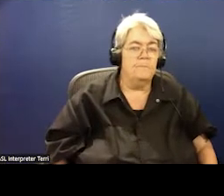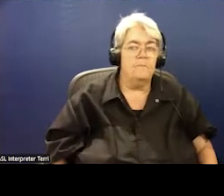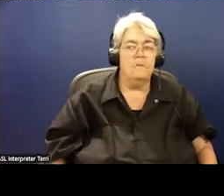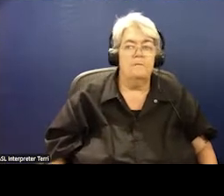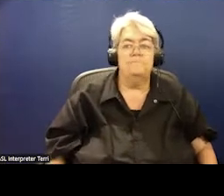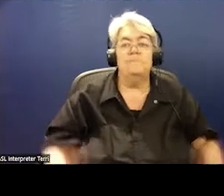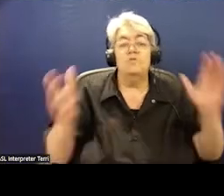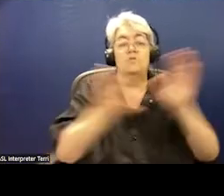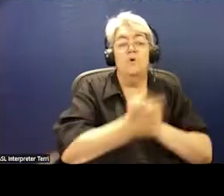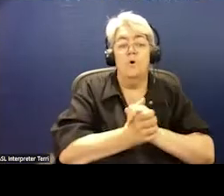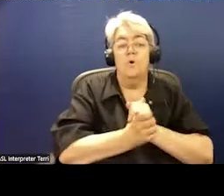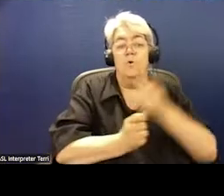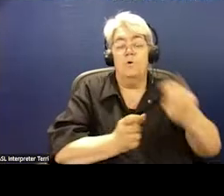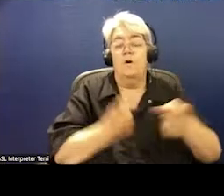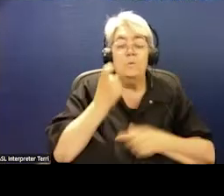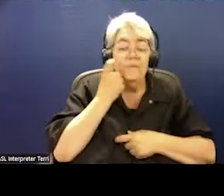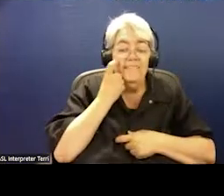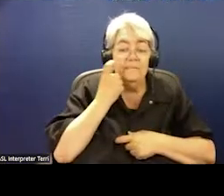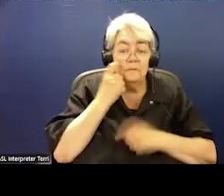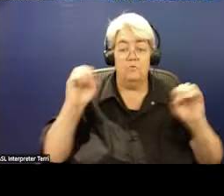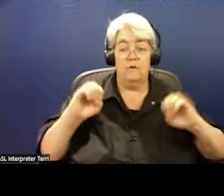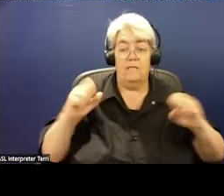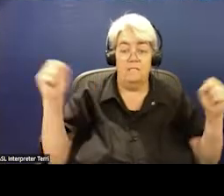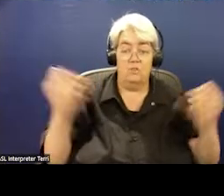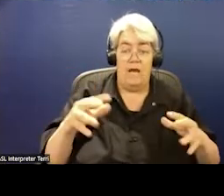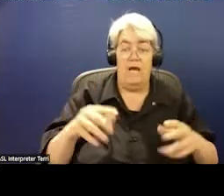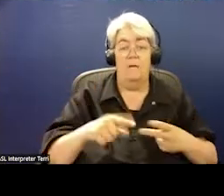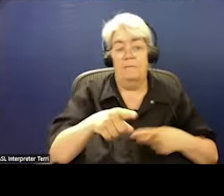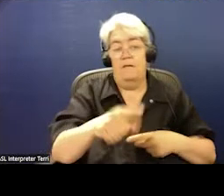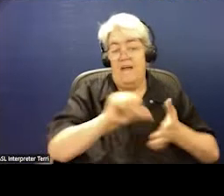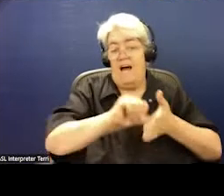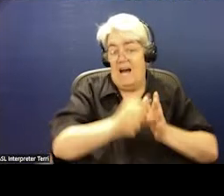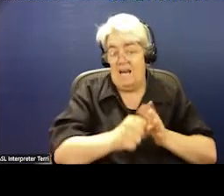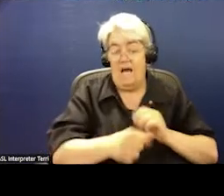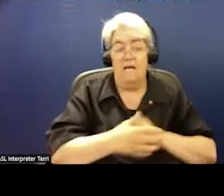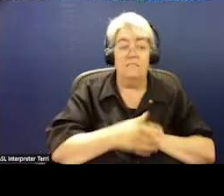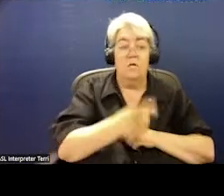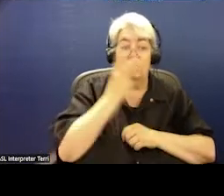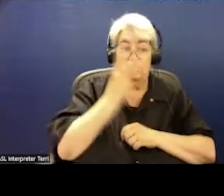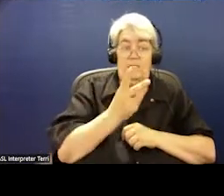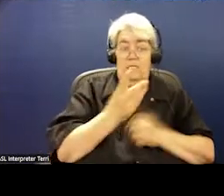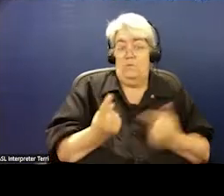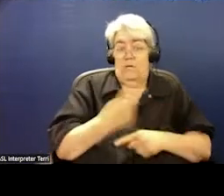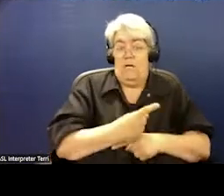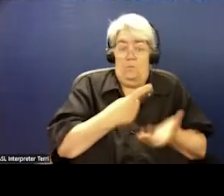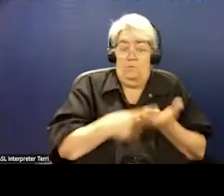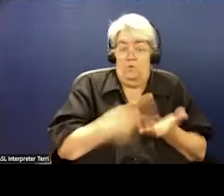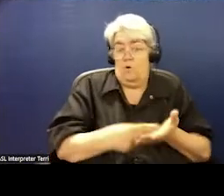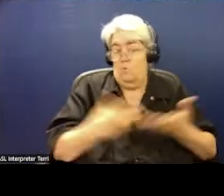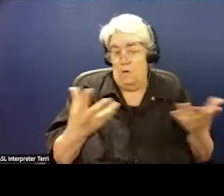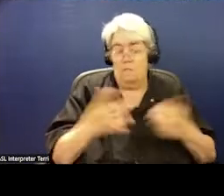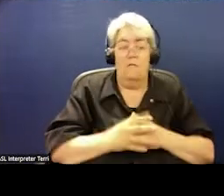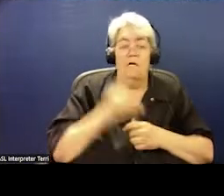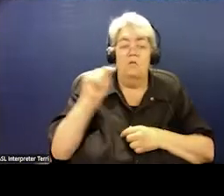So here you see our recent Crisis Jam highlights, and you see the things that we will be doing today. We will have our trivia